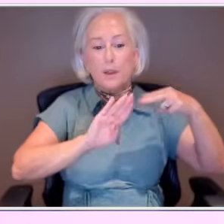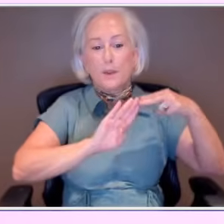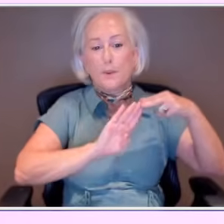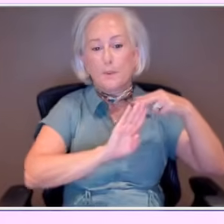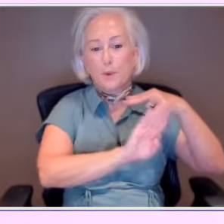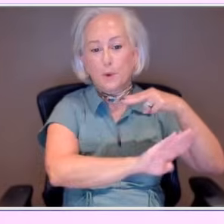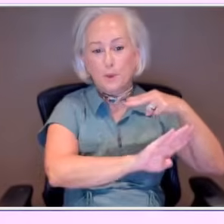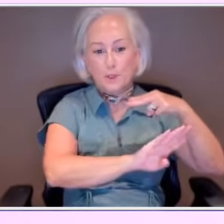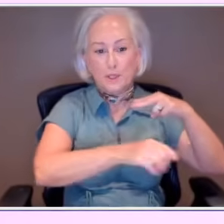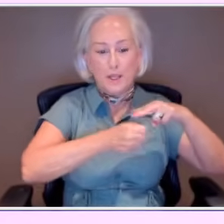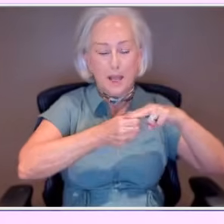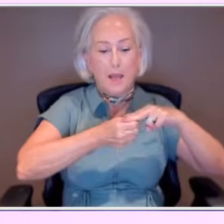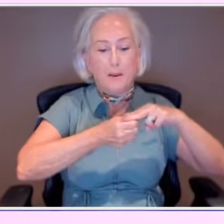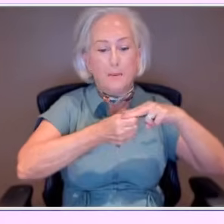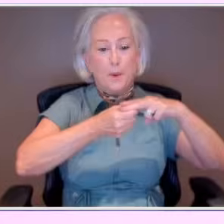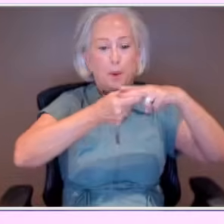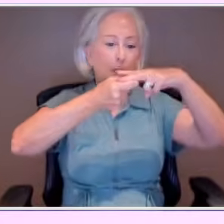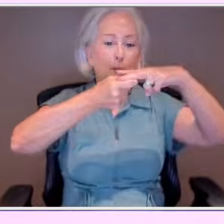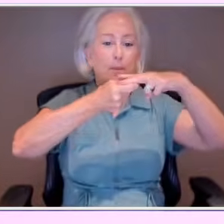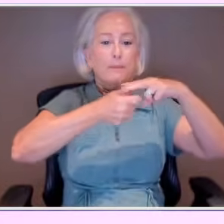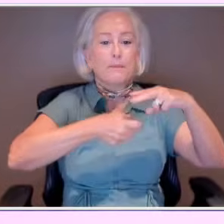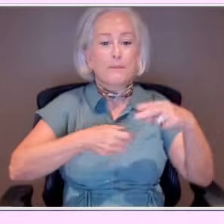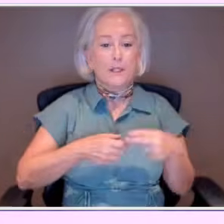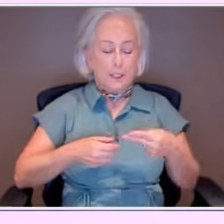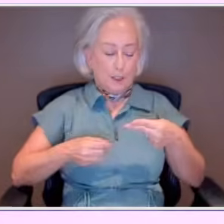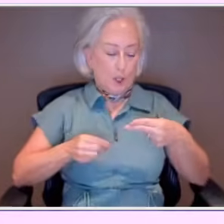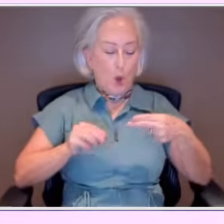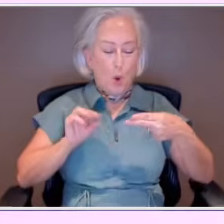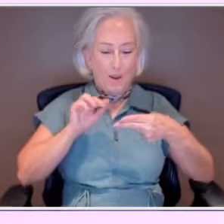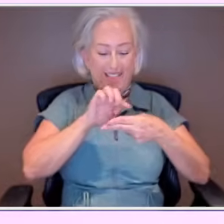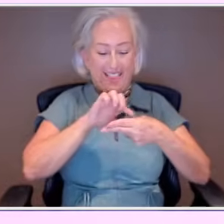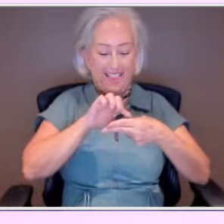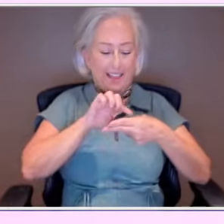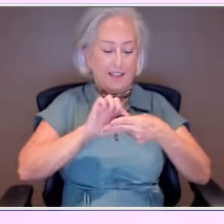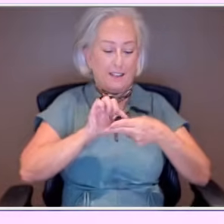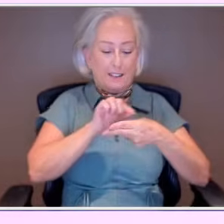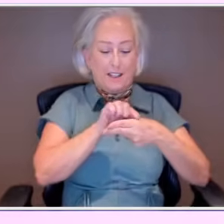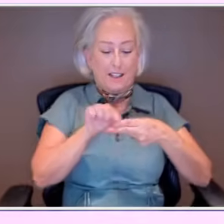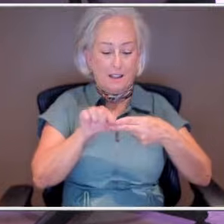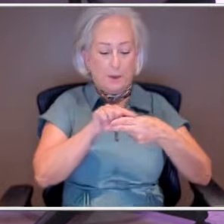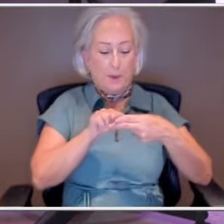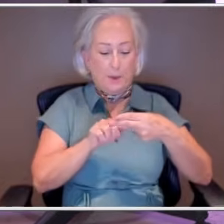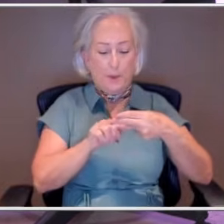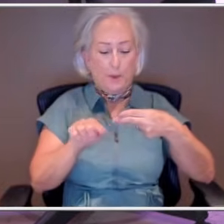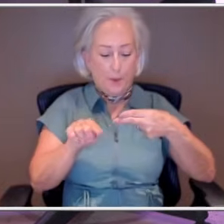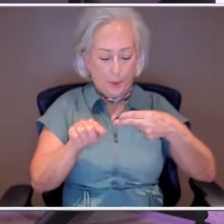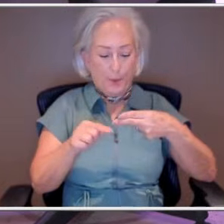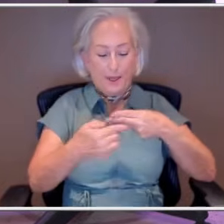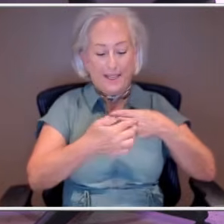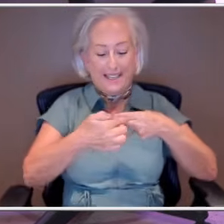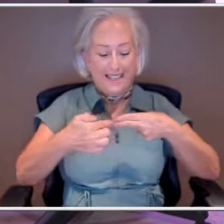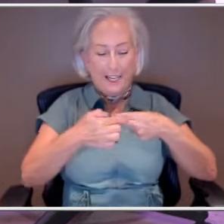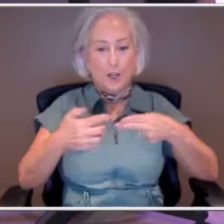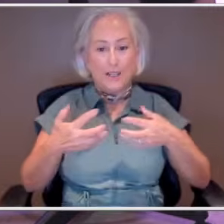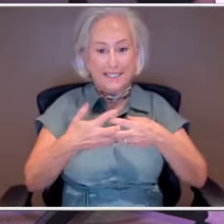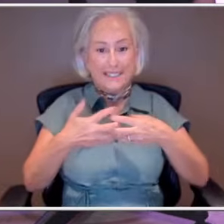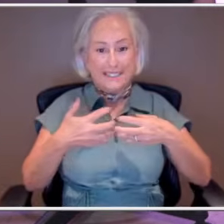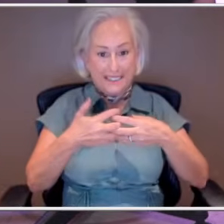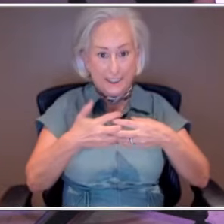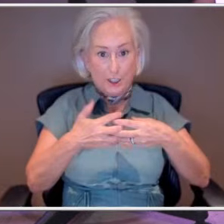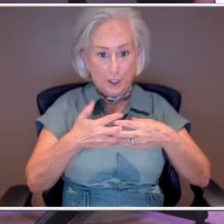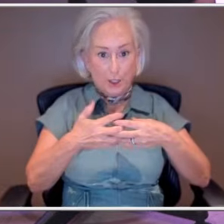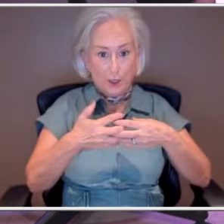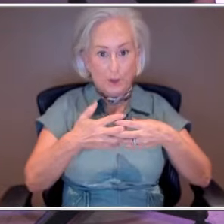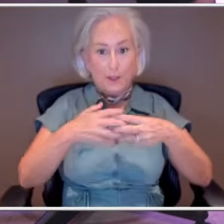So it is. This one is actually secured in the valve that was sewed in when he was 18 years old. So it's just held there by the tension of the other valve. Yep.